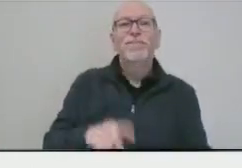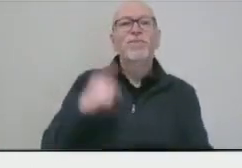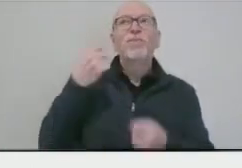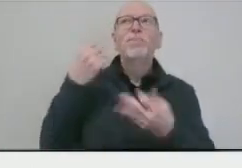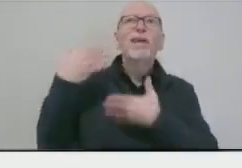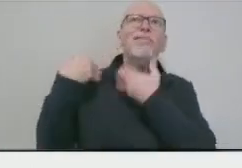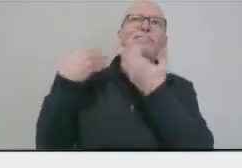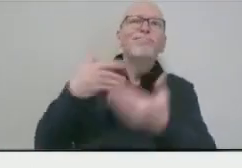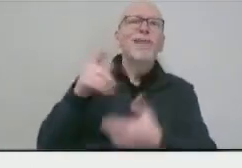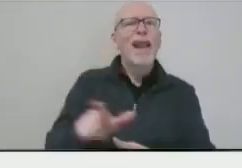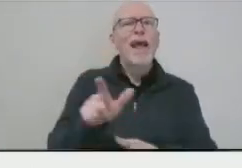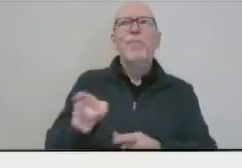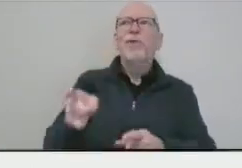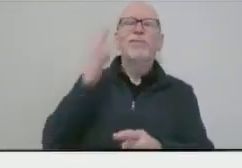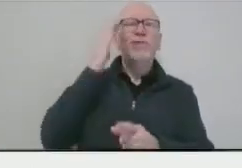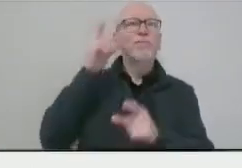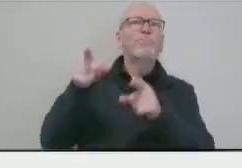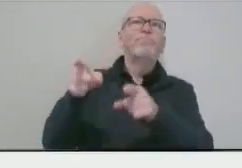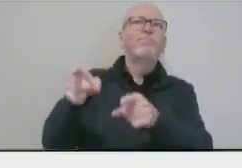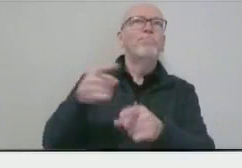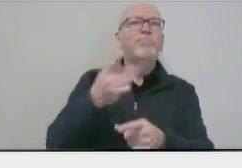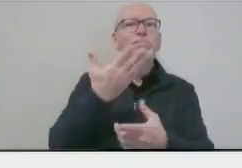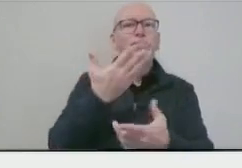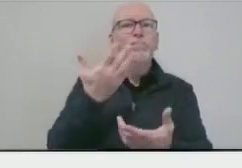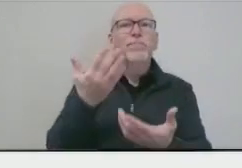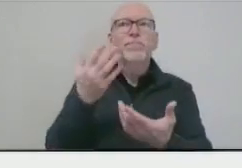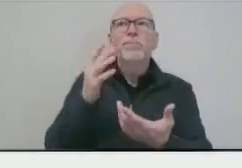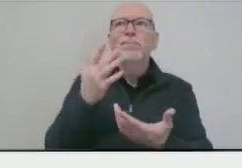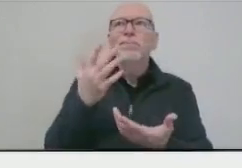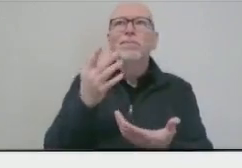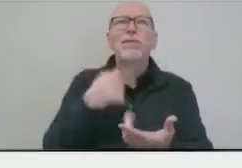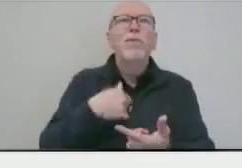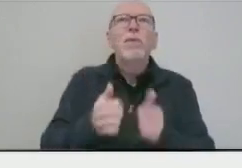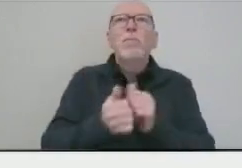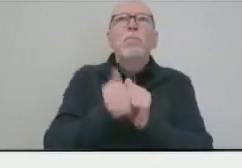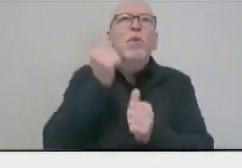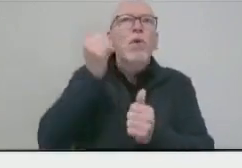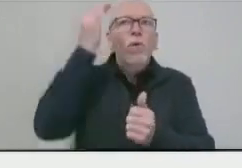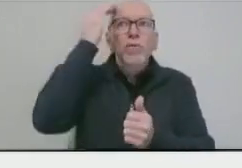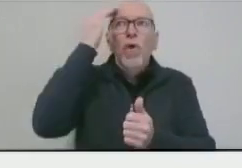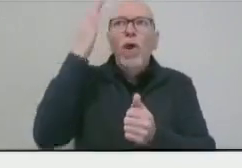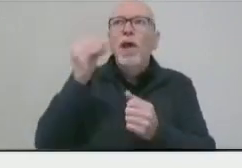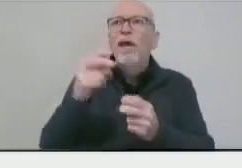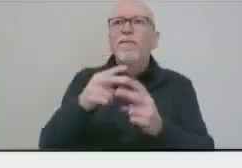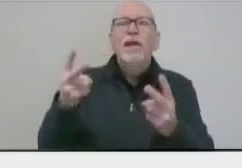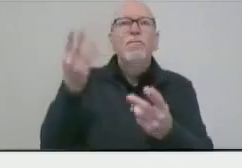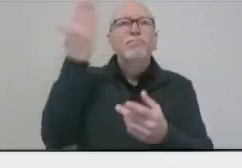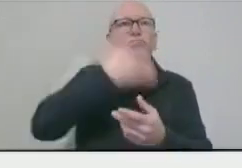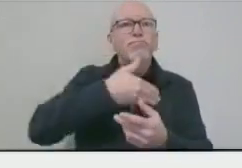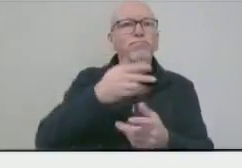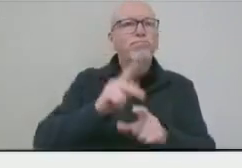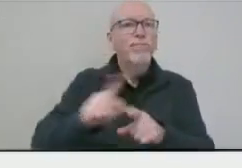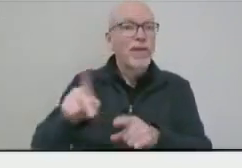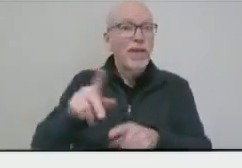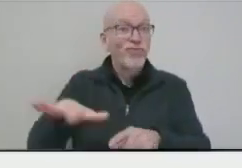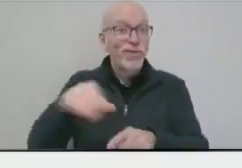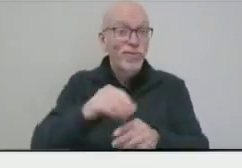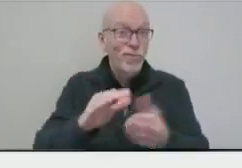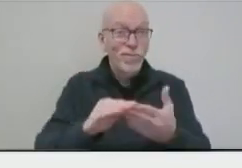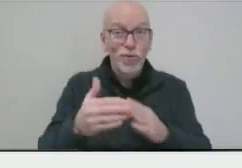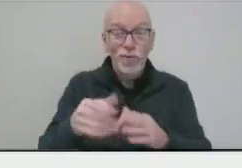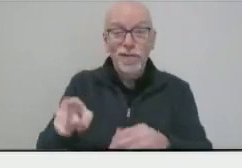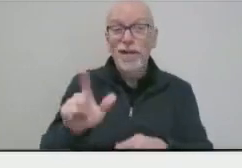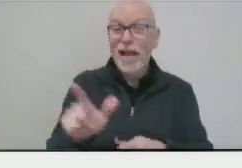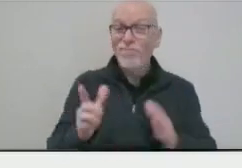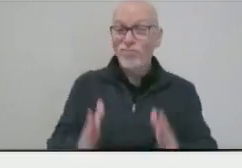libraries have been places where you can find some of the least appreciated, most knowledgeable, and most helpful professionals in your community,